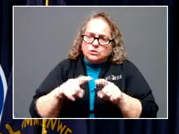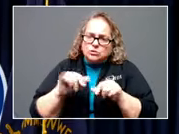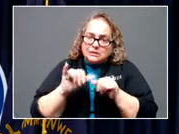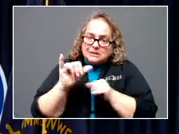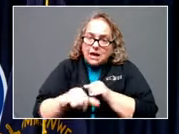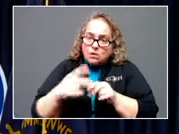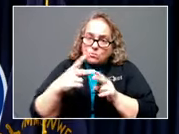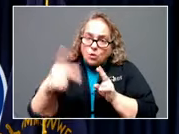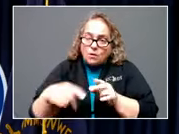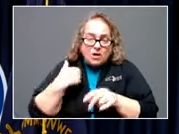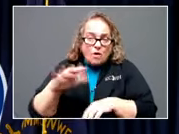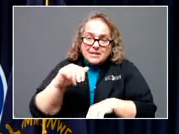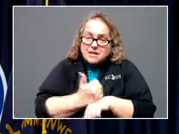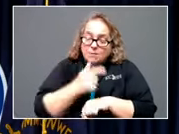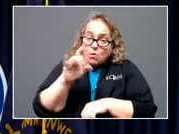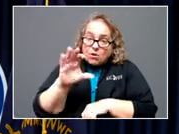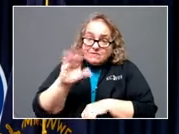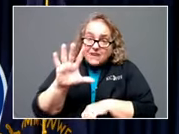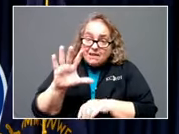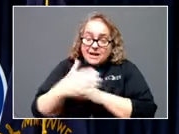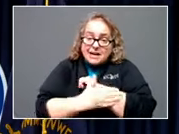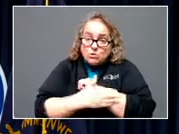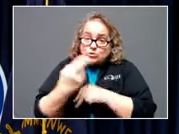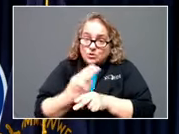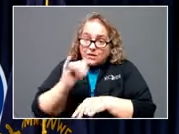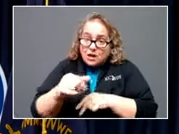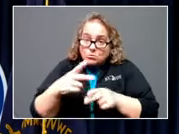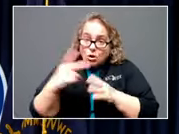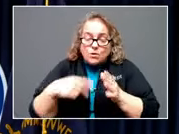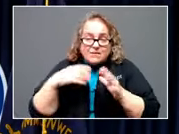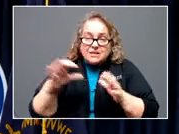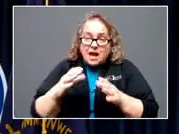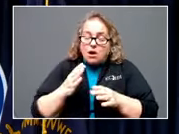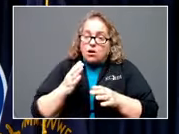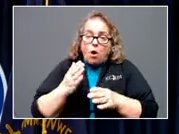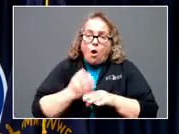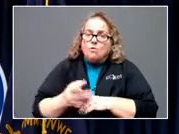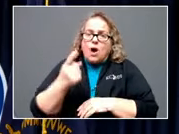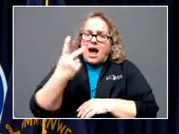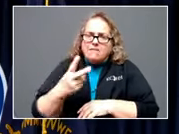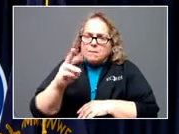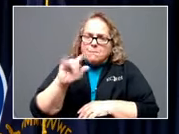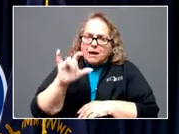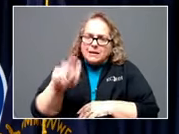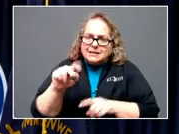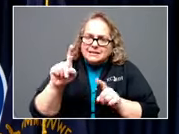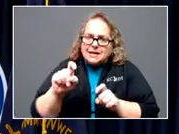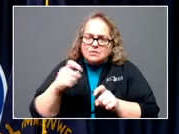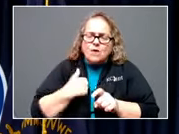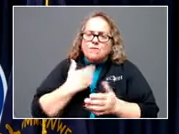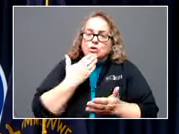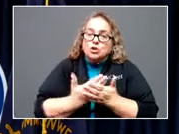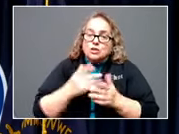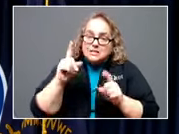counties using that program. We've done over 500,000 tests since the start of the school year. We have a good Test to Stay program that the schools